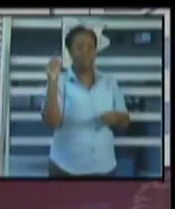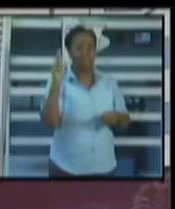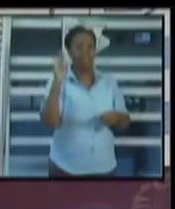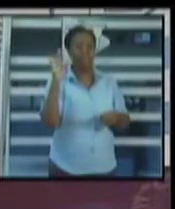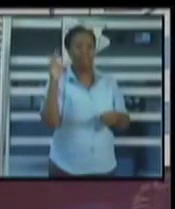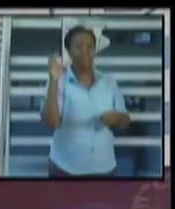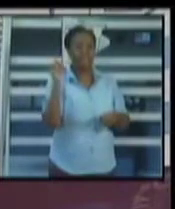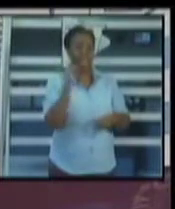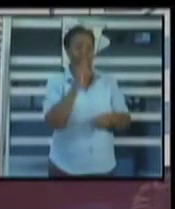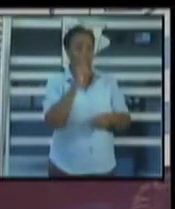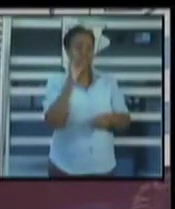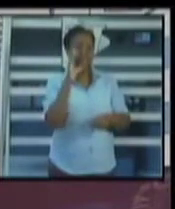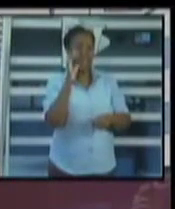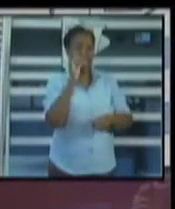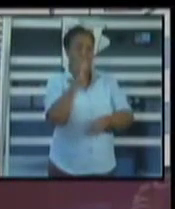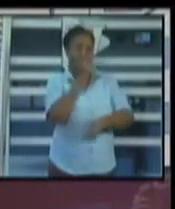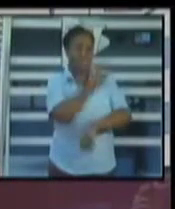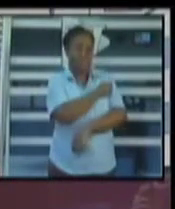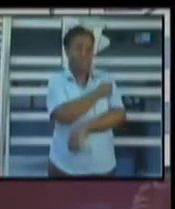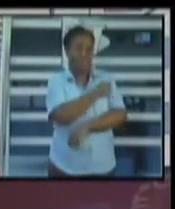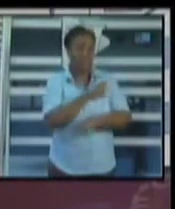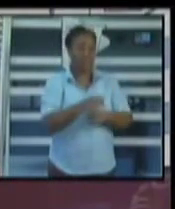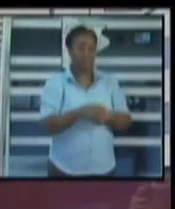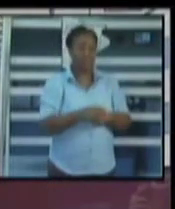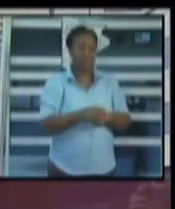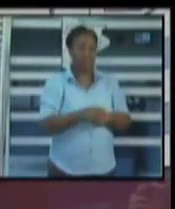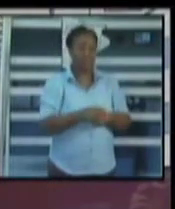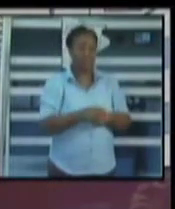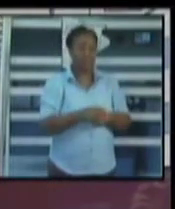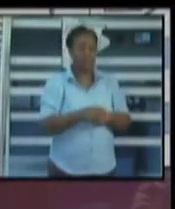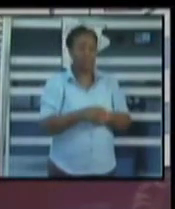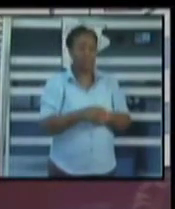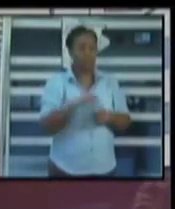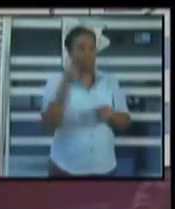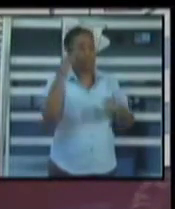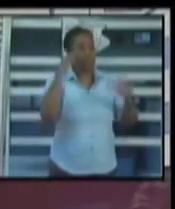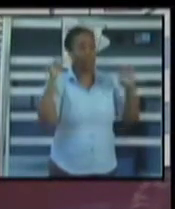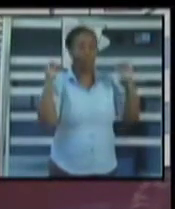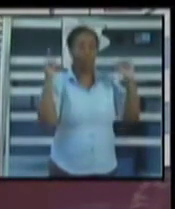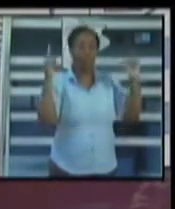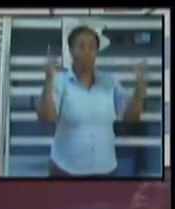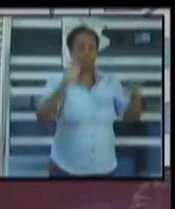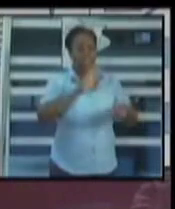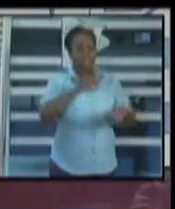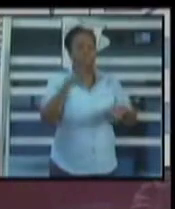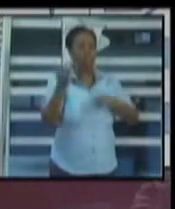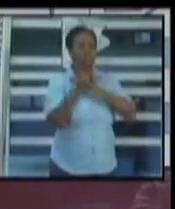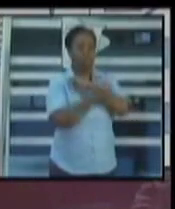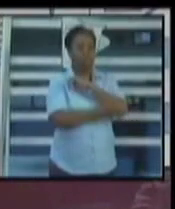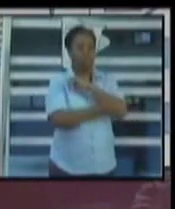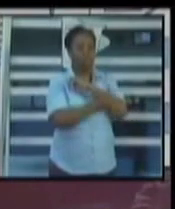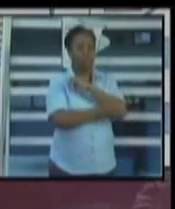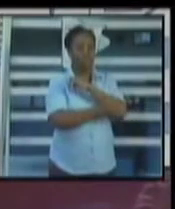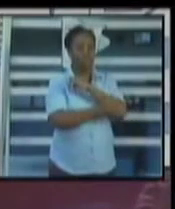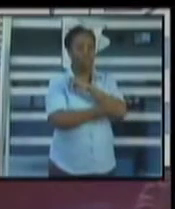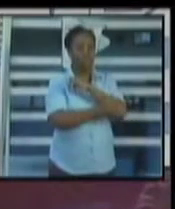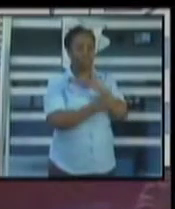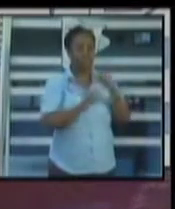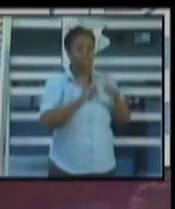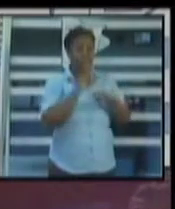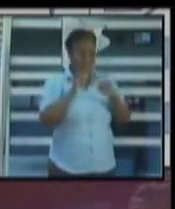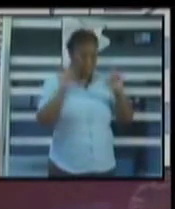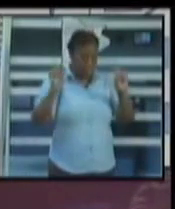1 billion doses for low and middle income countries. If the vaccine is proved to be safe and effective, the first doses